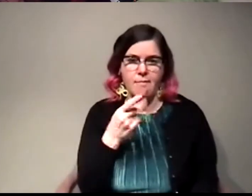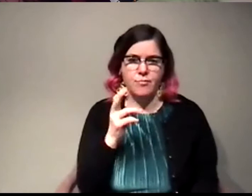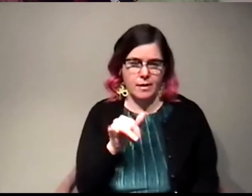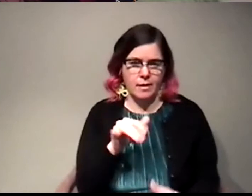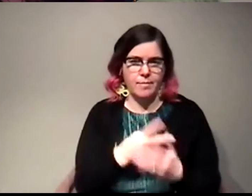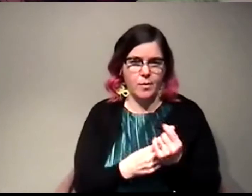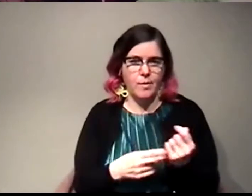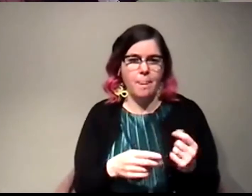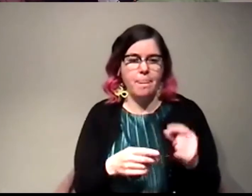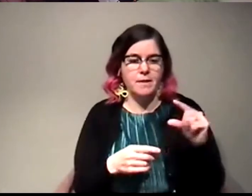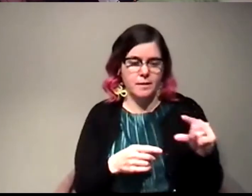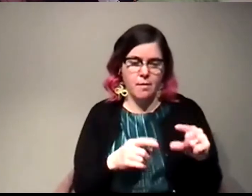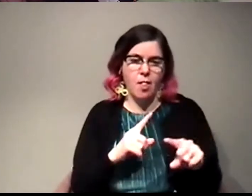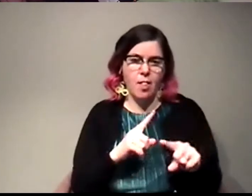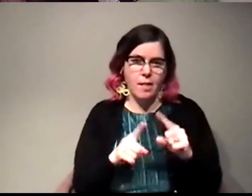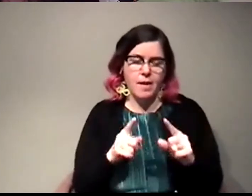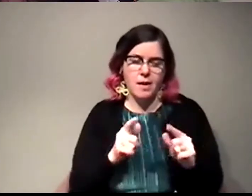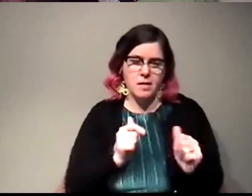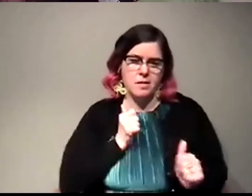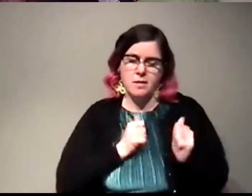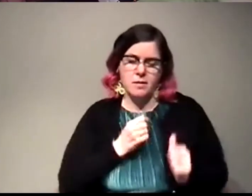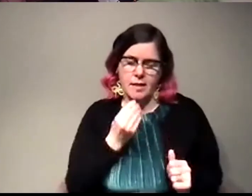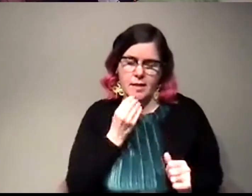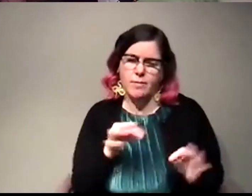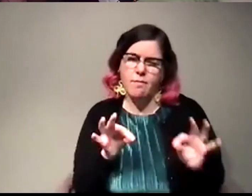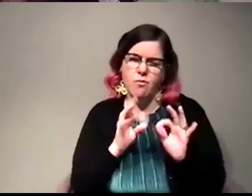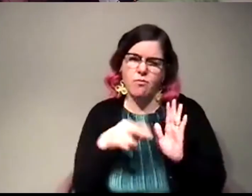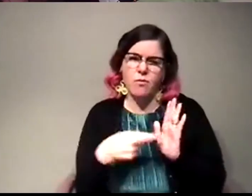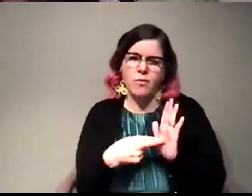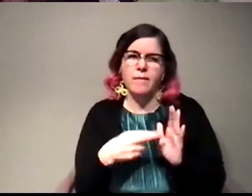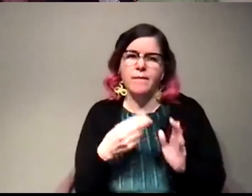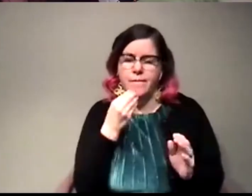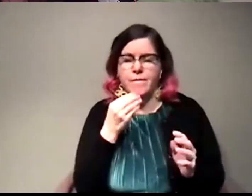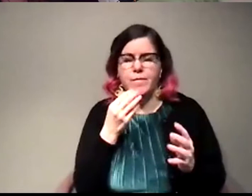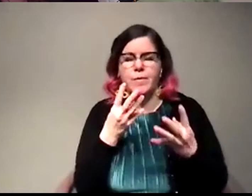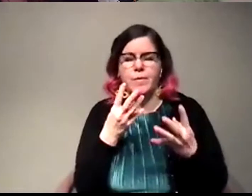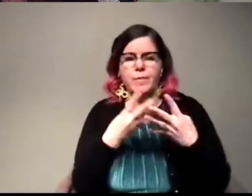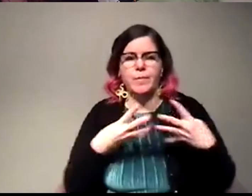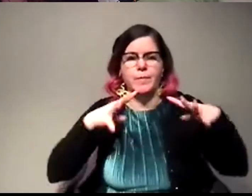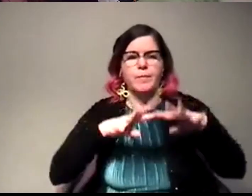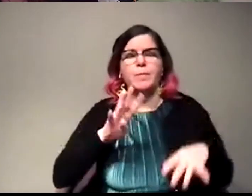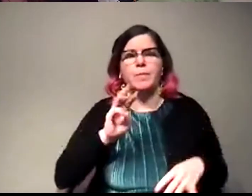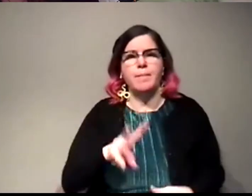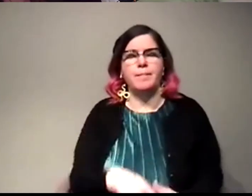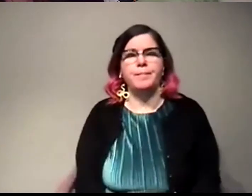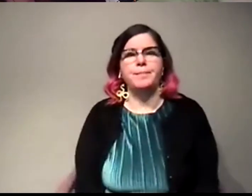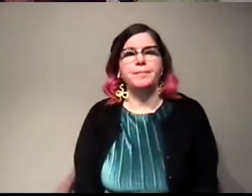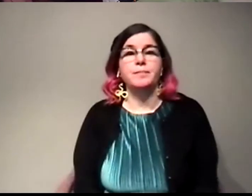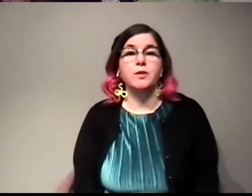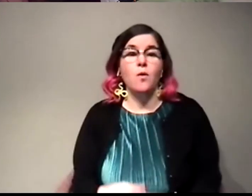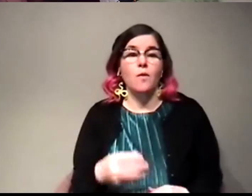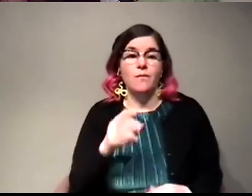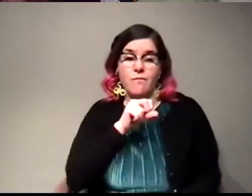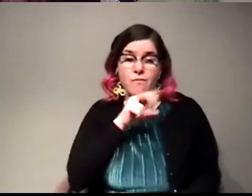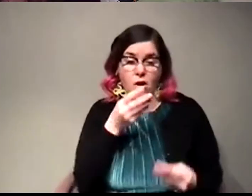being small but voracious little animals. So they play an important role in food webs. So, you know, the loss of frogs can